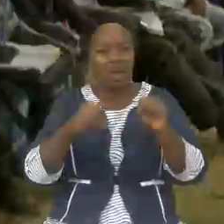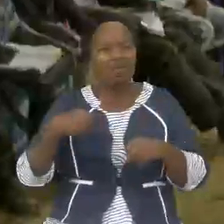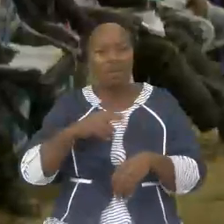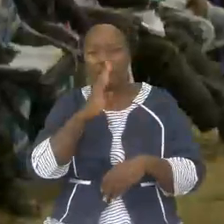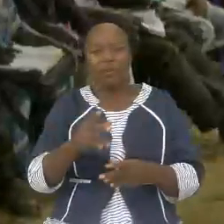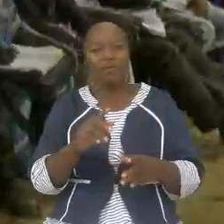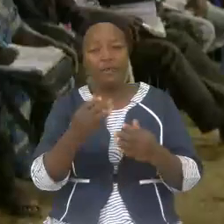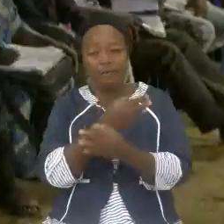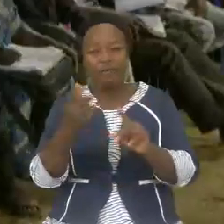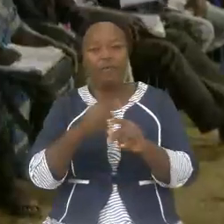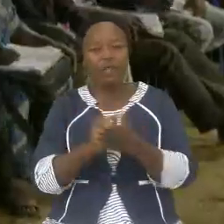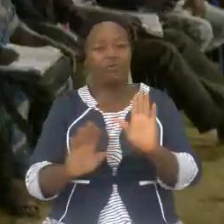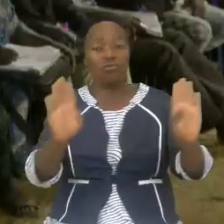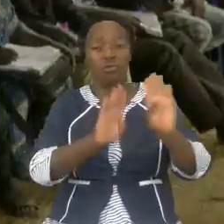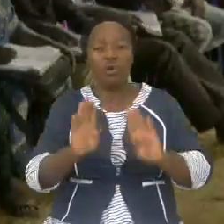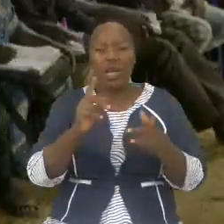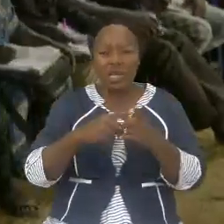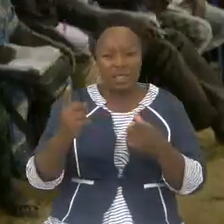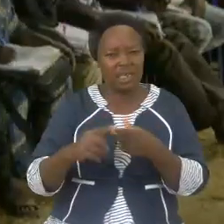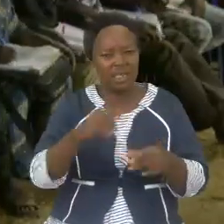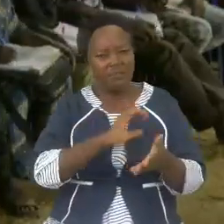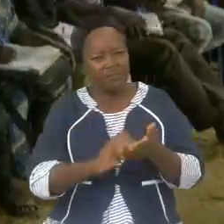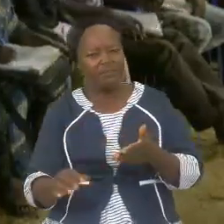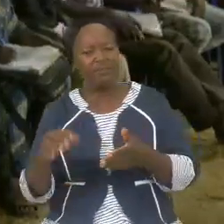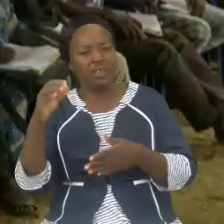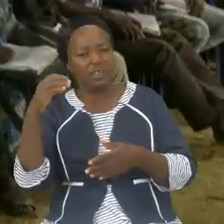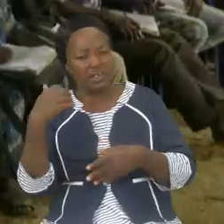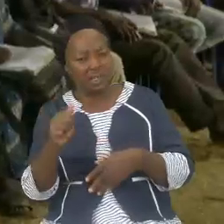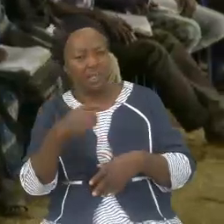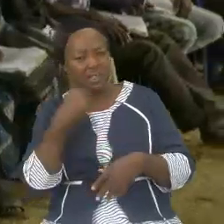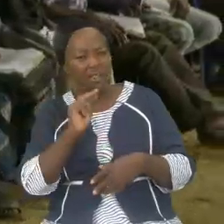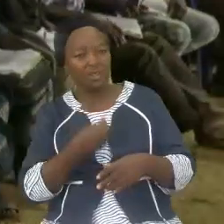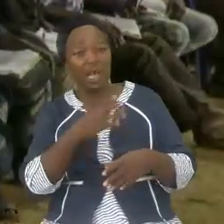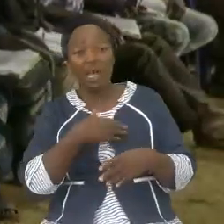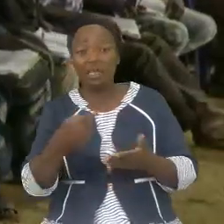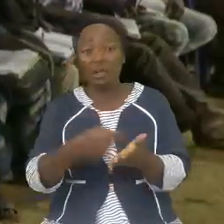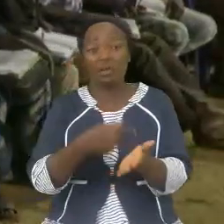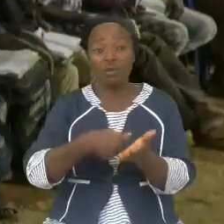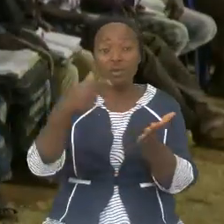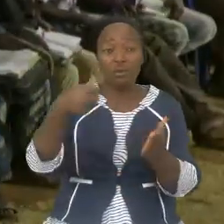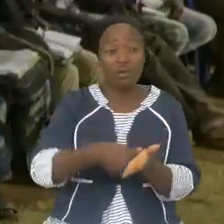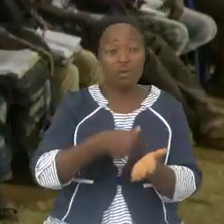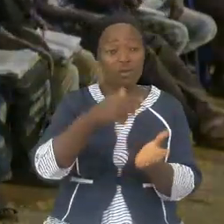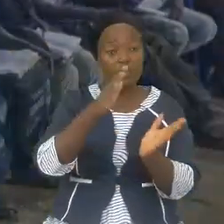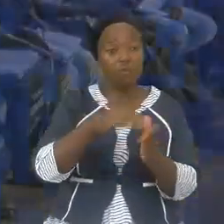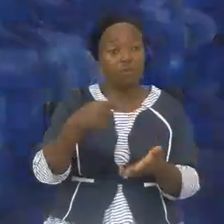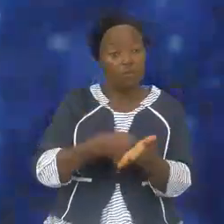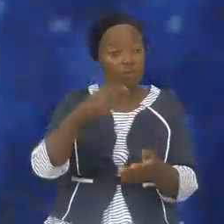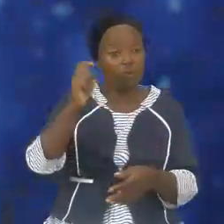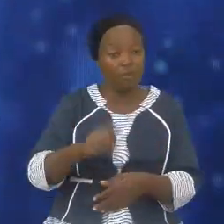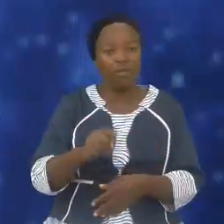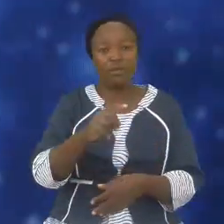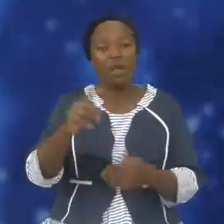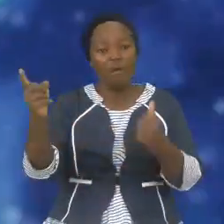10. In verse 10 it tells us, and the gospel must first be published among